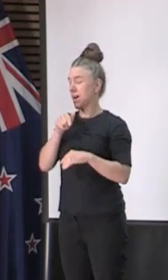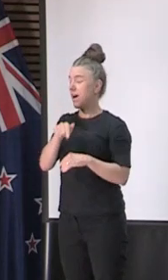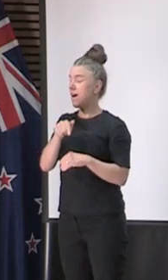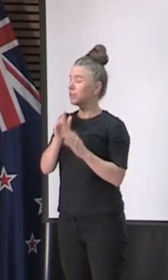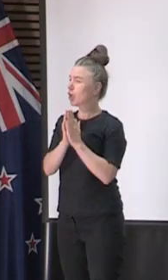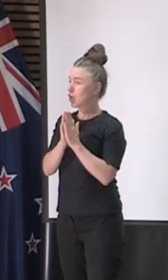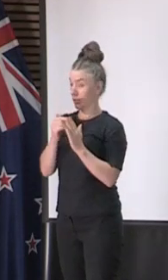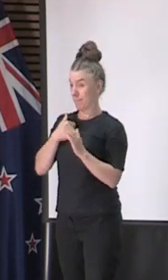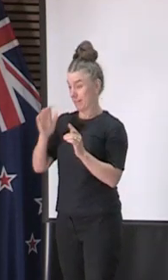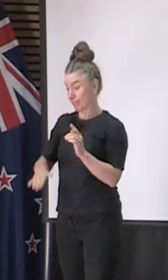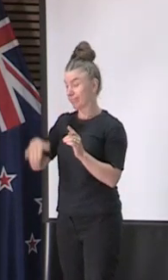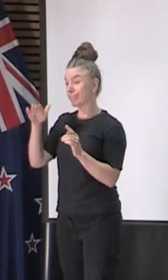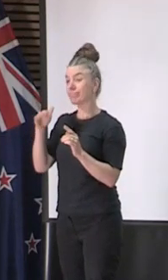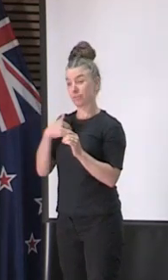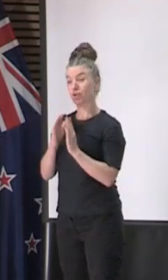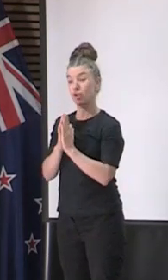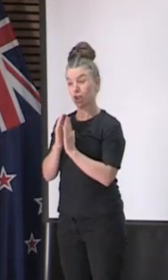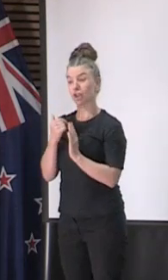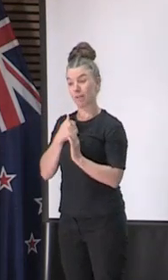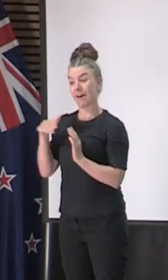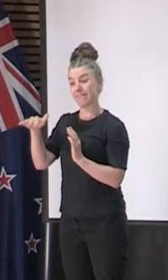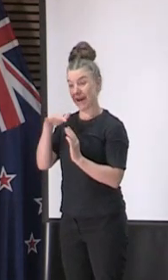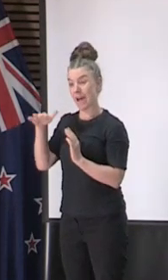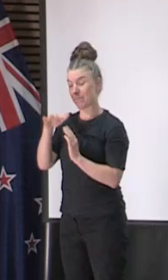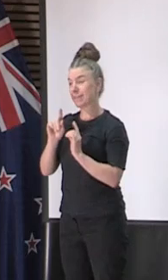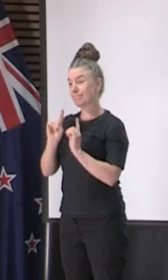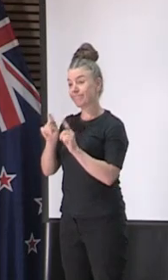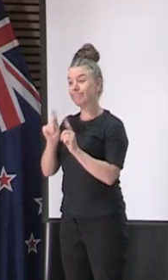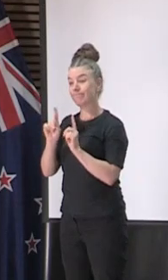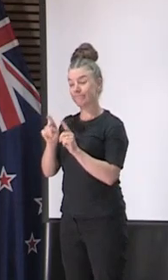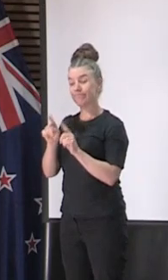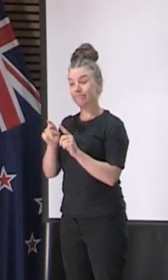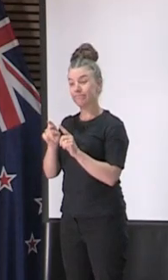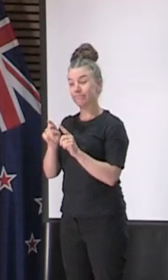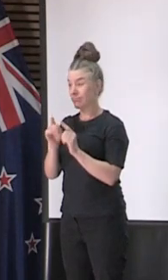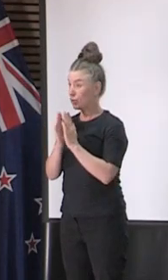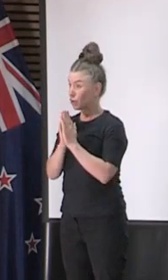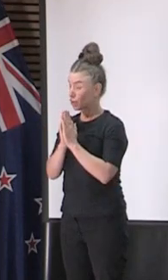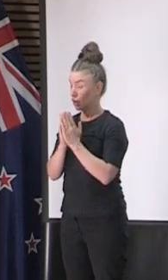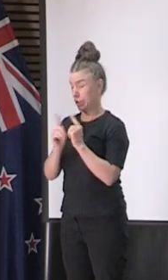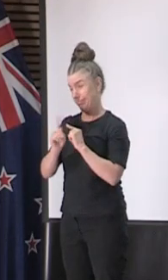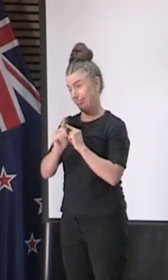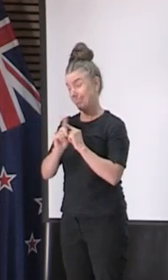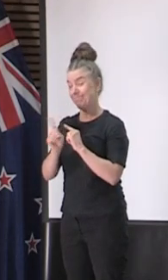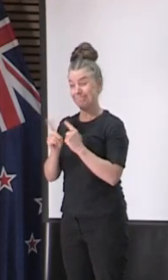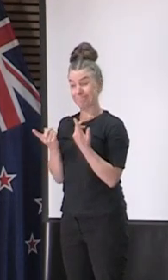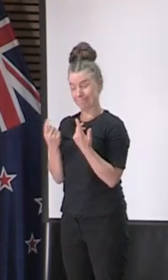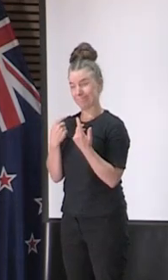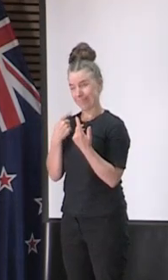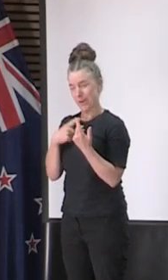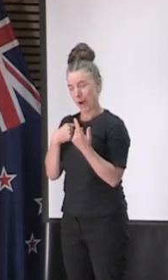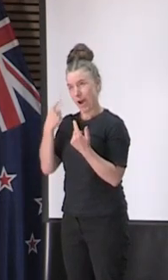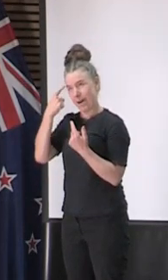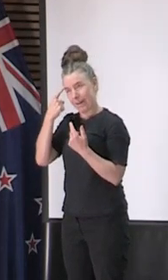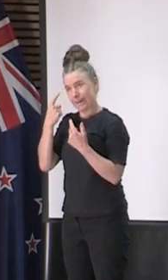as well. I was brought up in a family that practiced its faith religiously, and so I did think about this